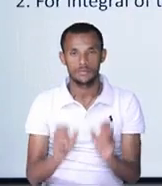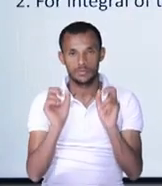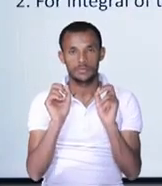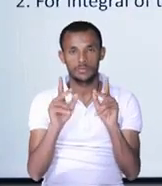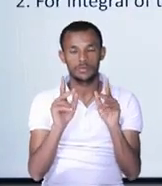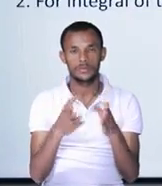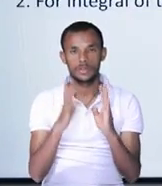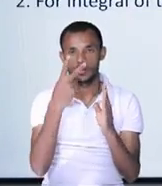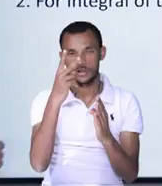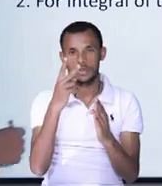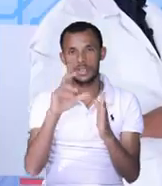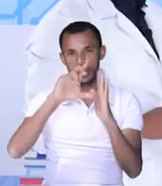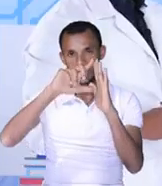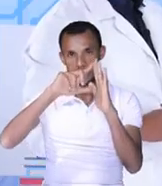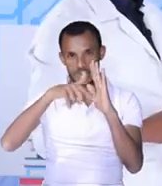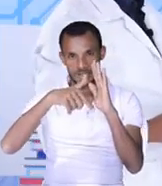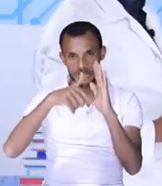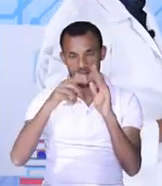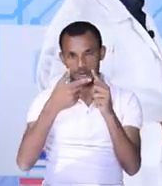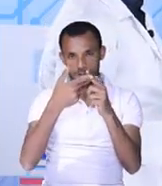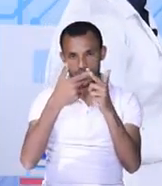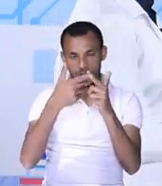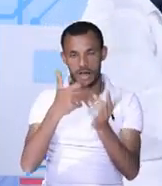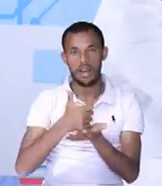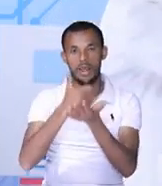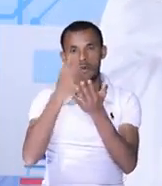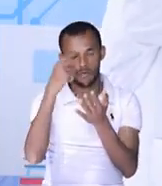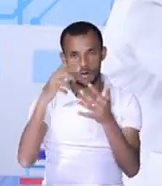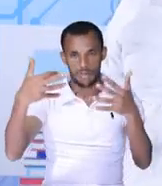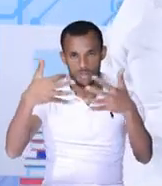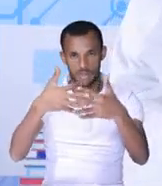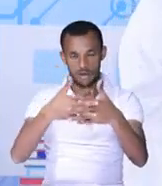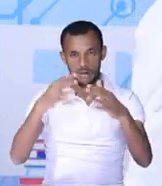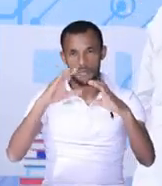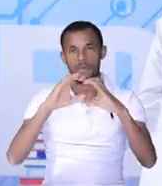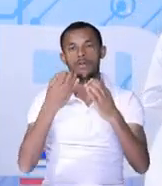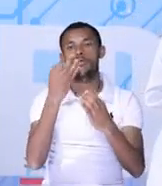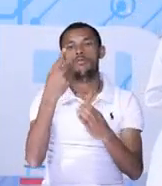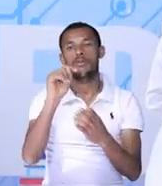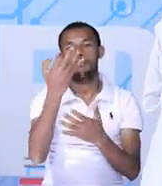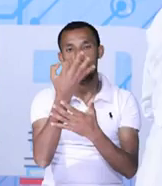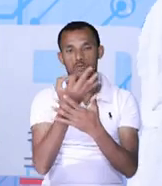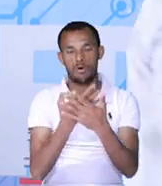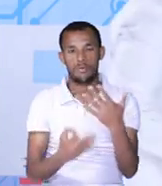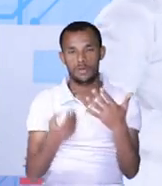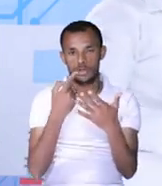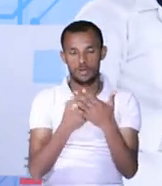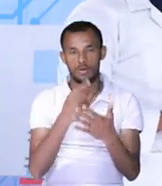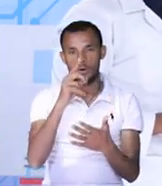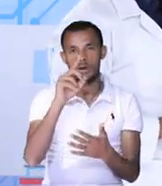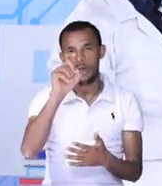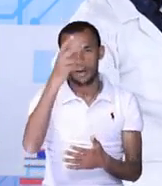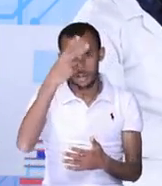Okay, let's see second guideline. For integral of the form this one